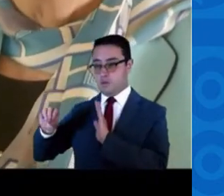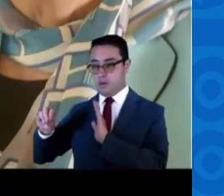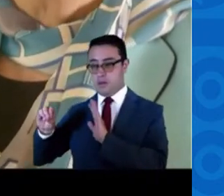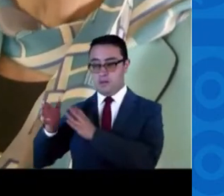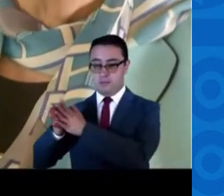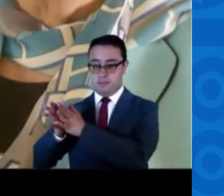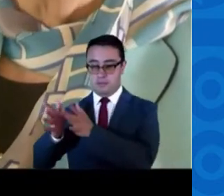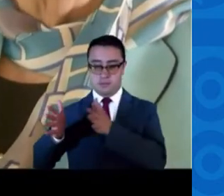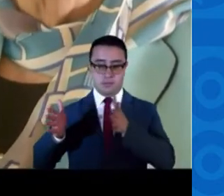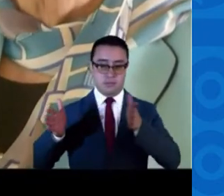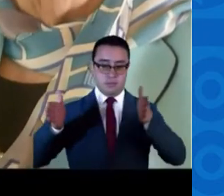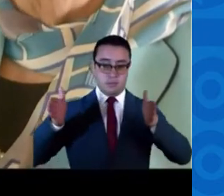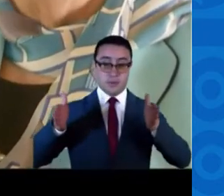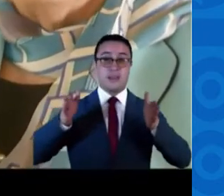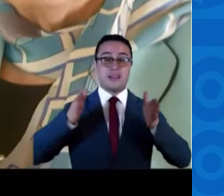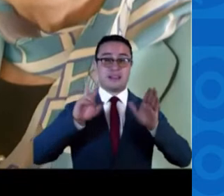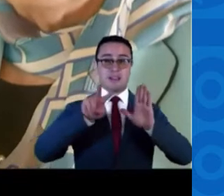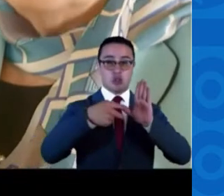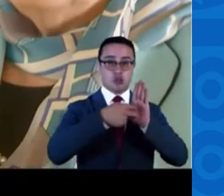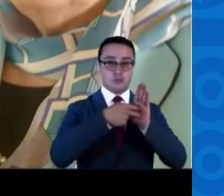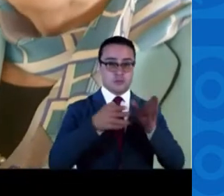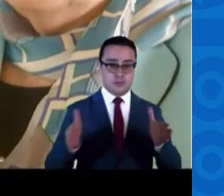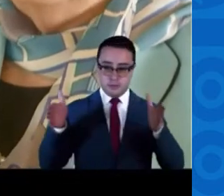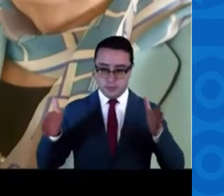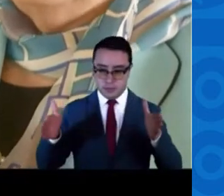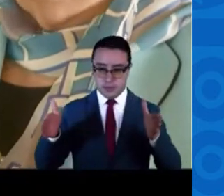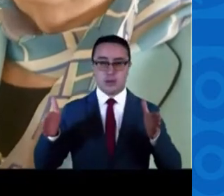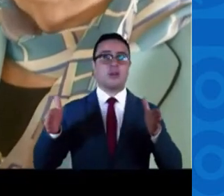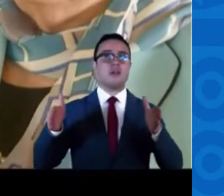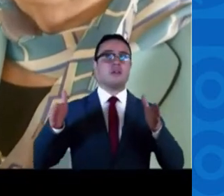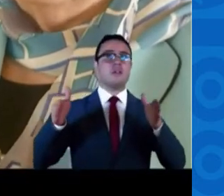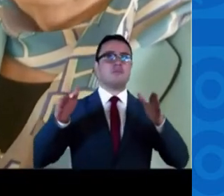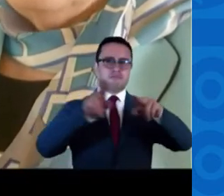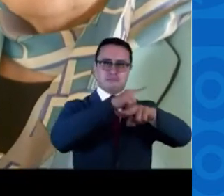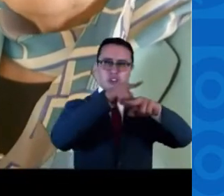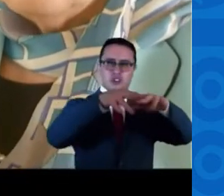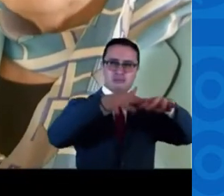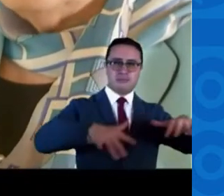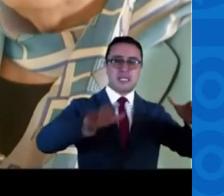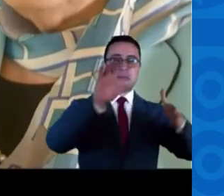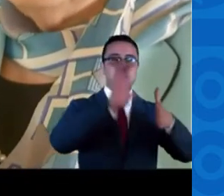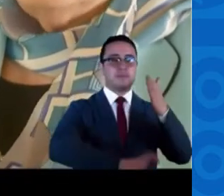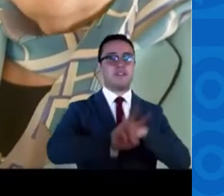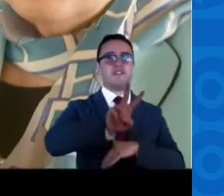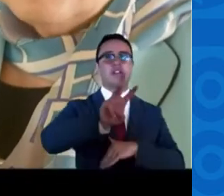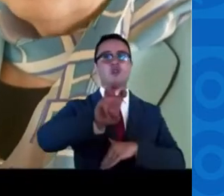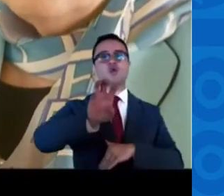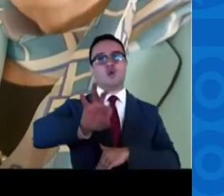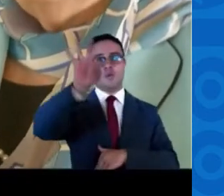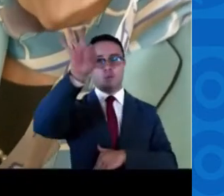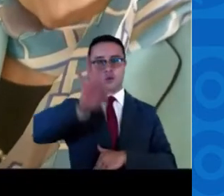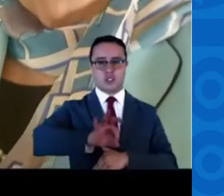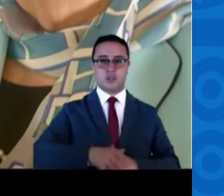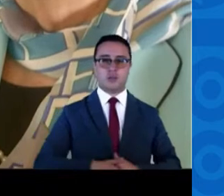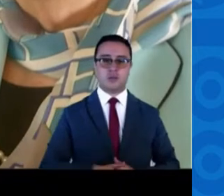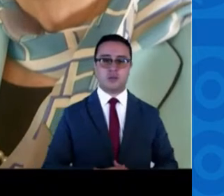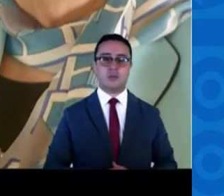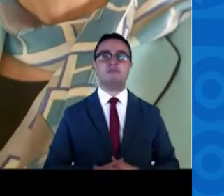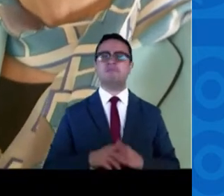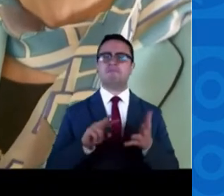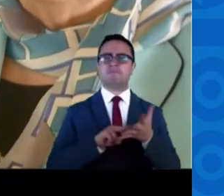rates. And we think that there will be a reduction of 28% in